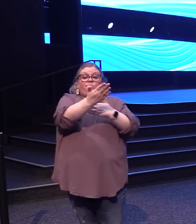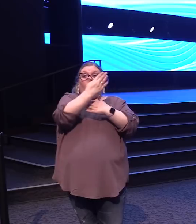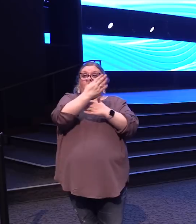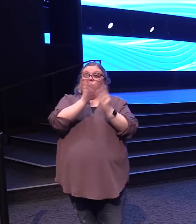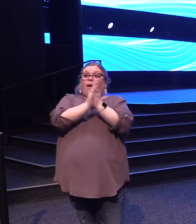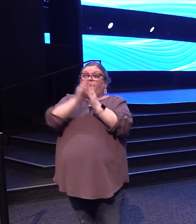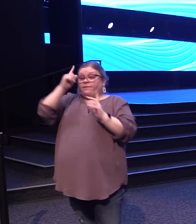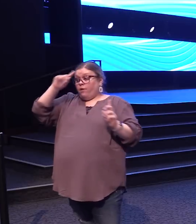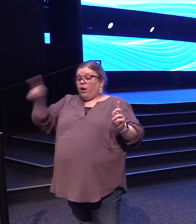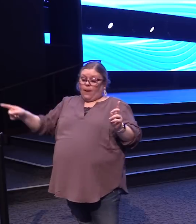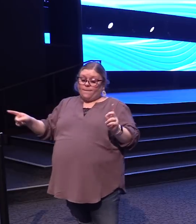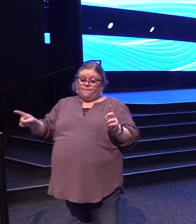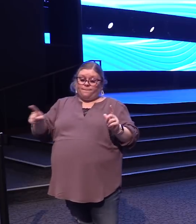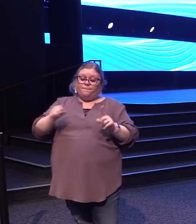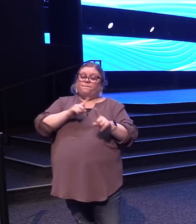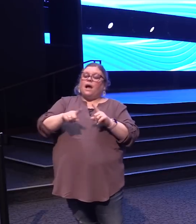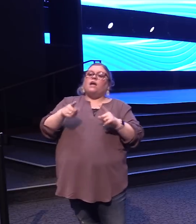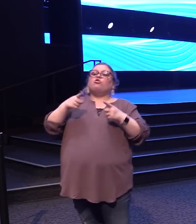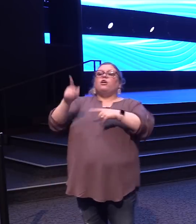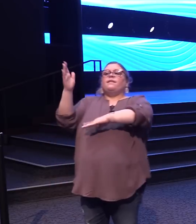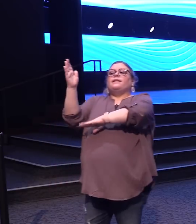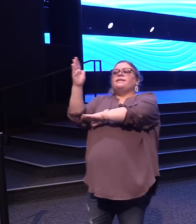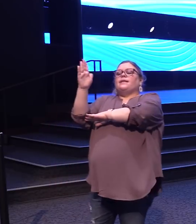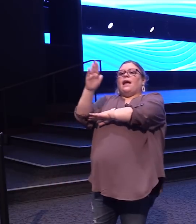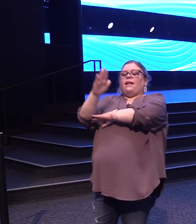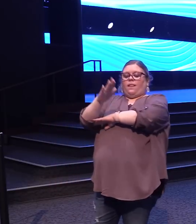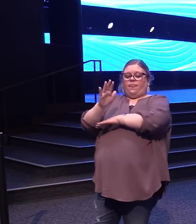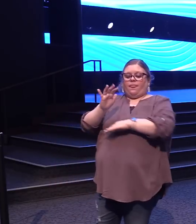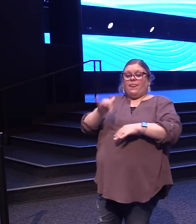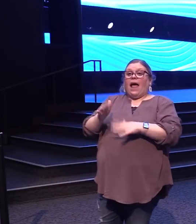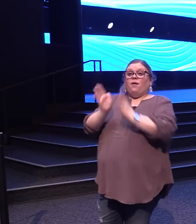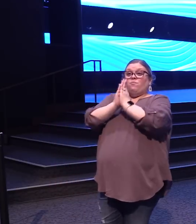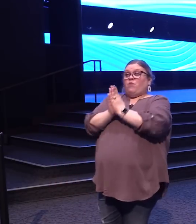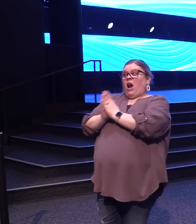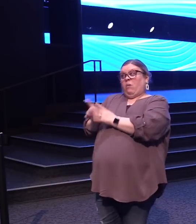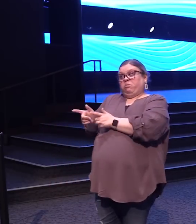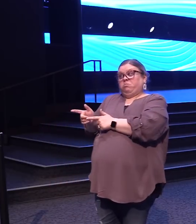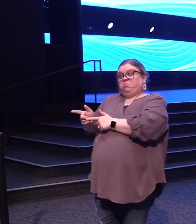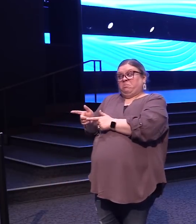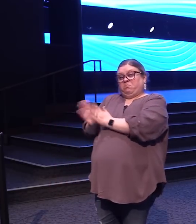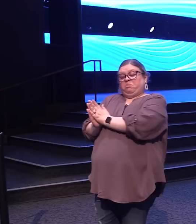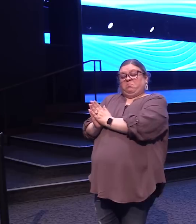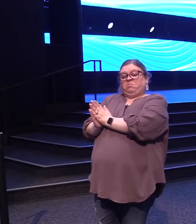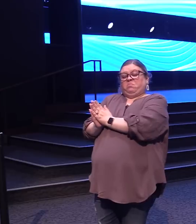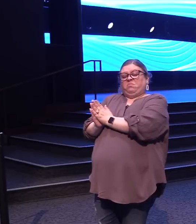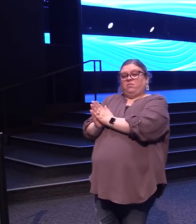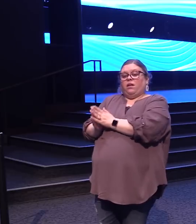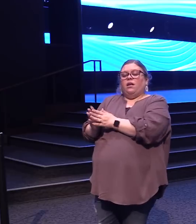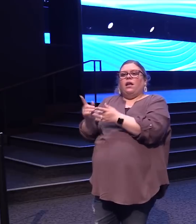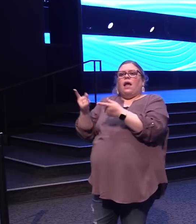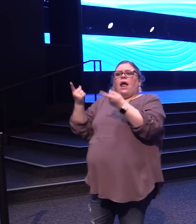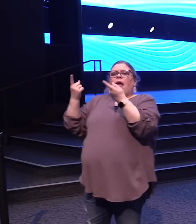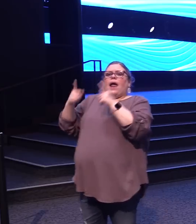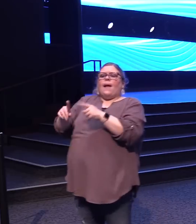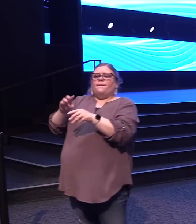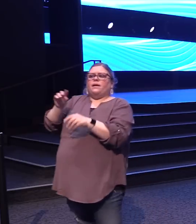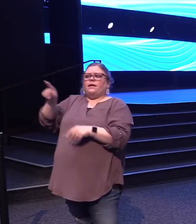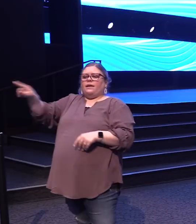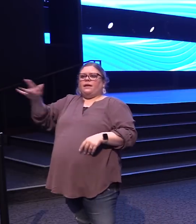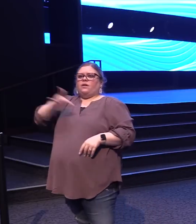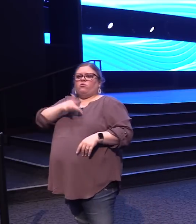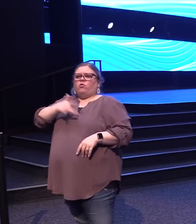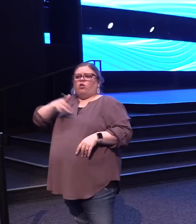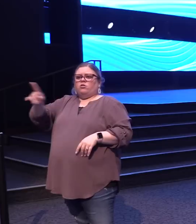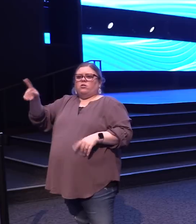morning. But as the day go by and that bazooka is firing every single morning, something starts to happen inside of